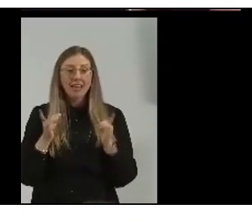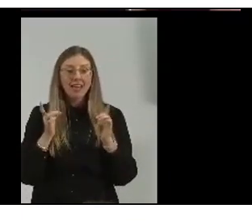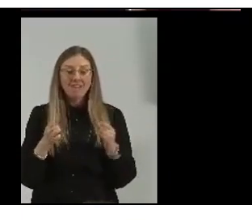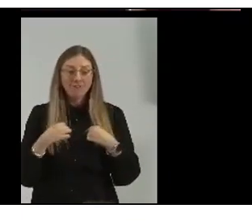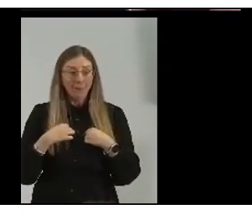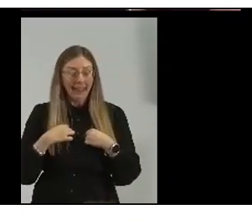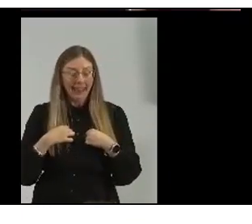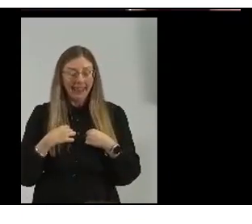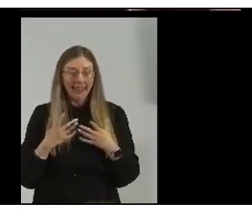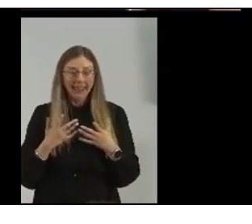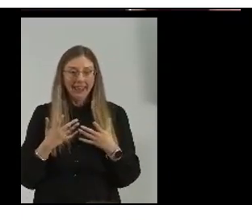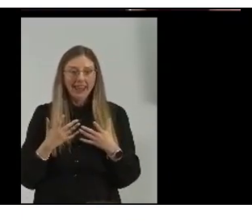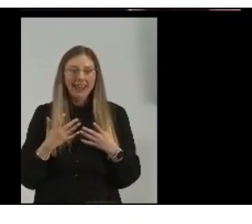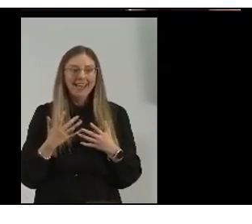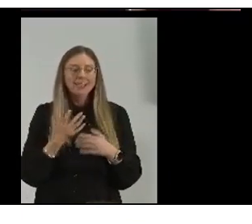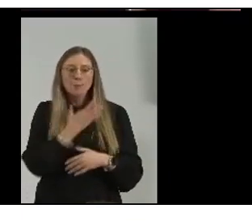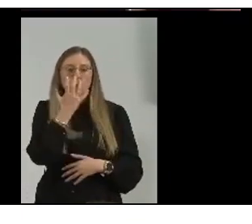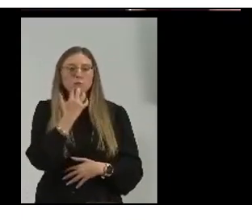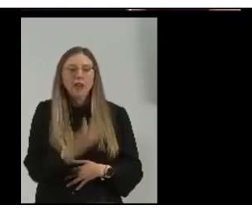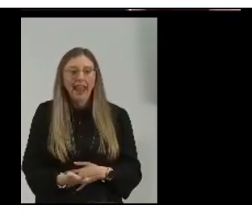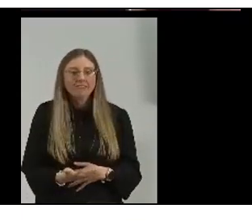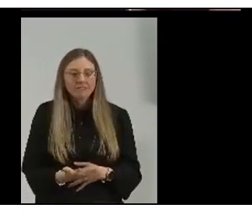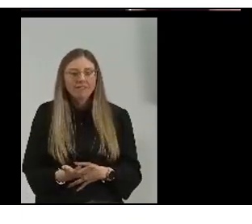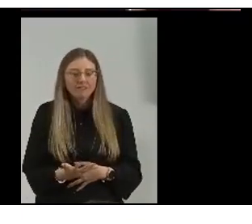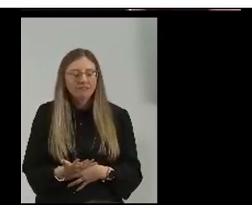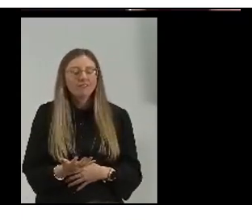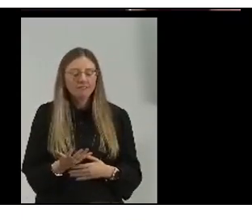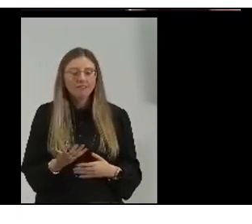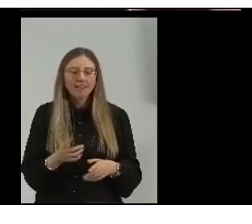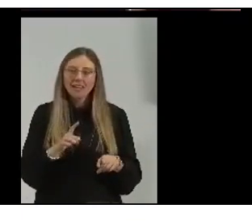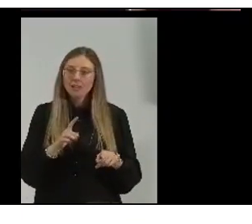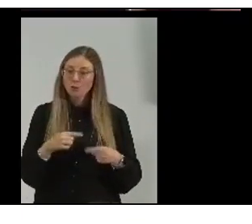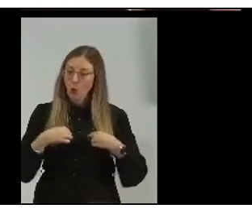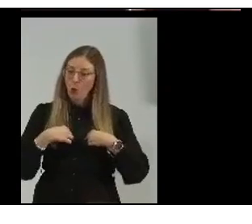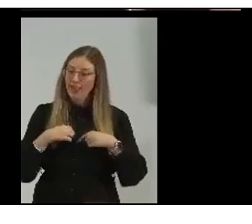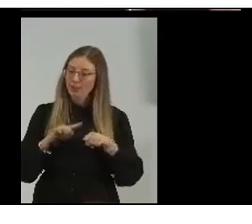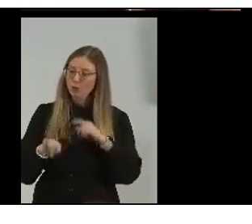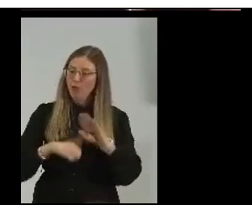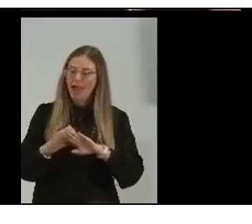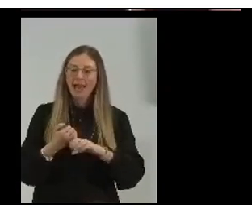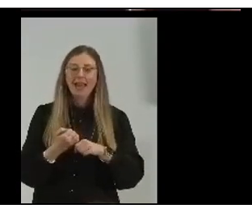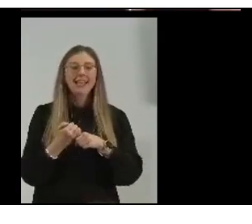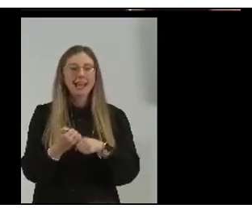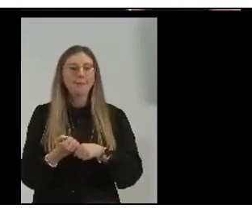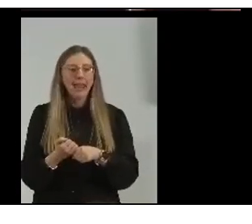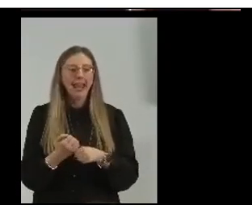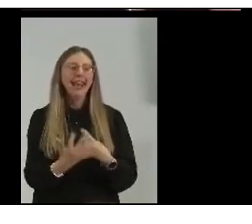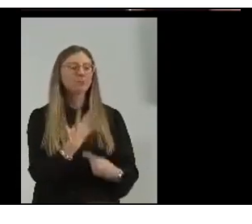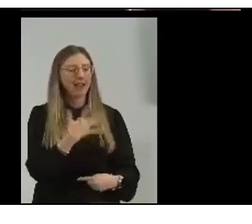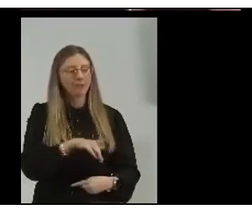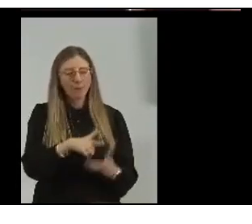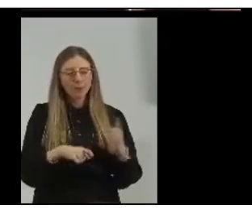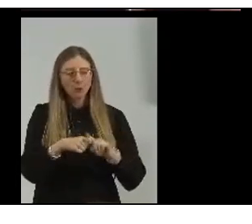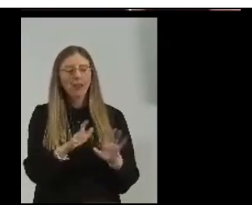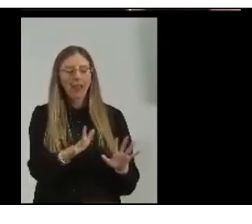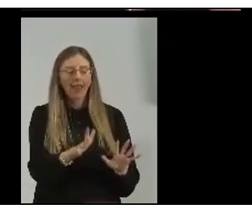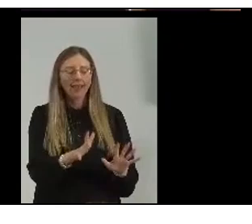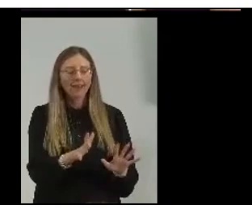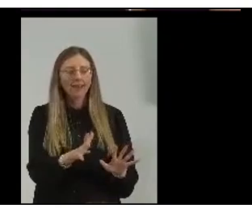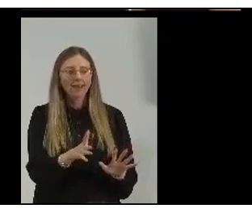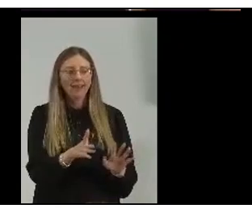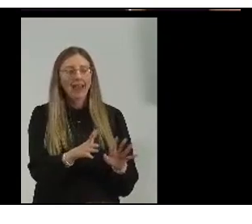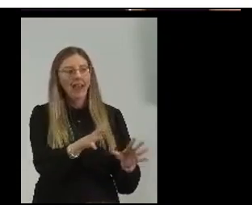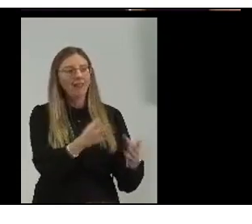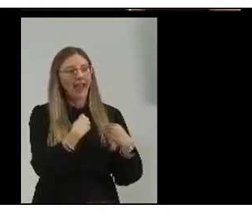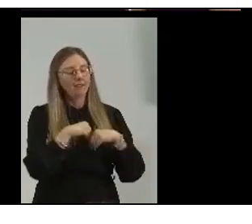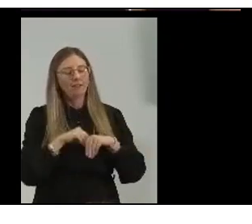for me is a lack of bravery. Like, we're developing now a campaign that I was inspired again from the UK, and I take things back to